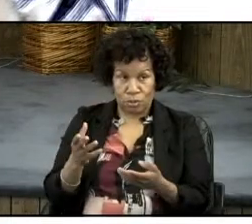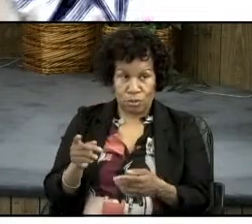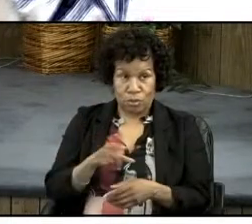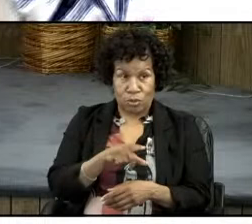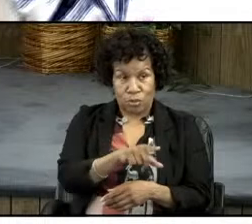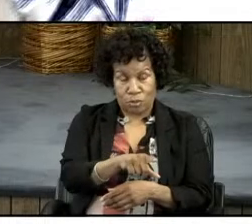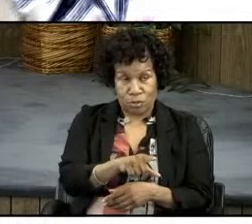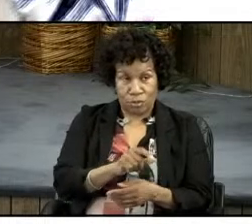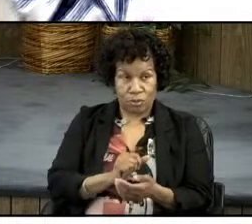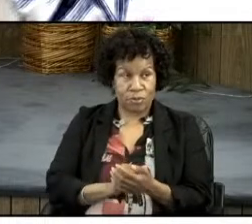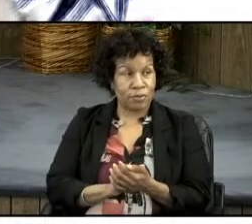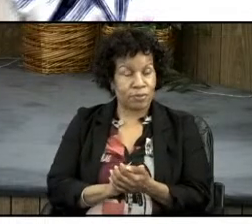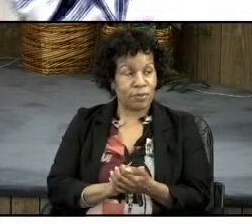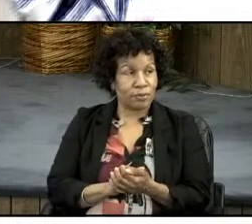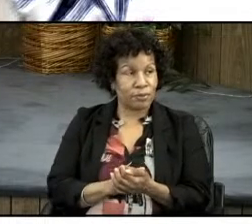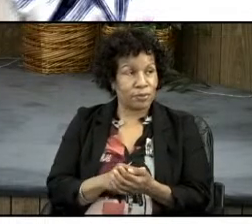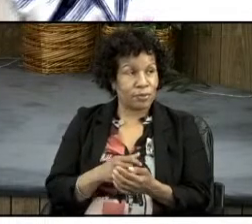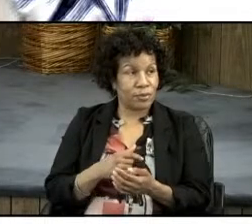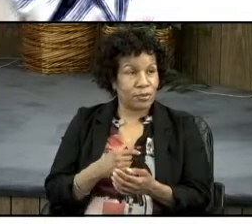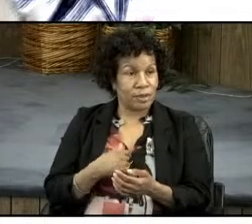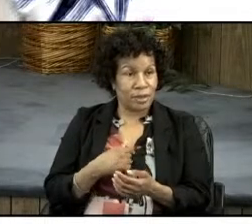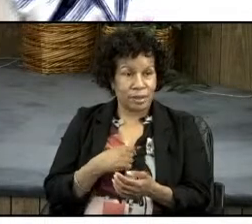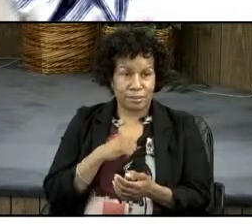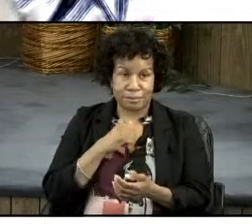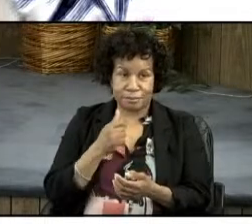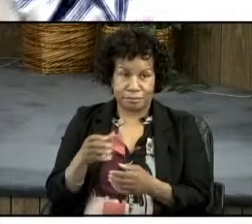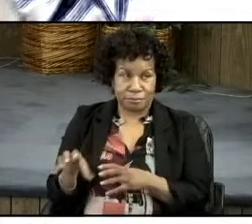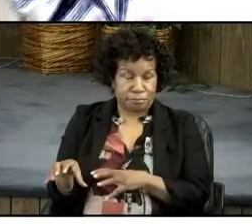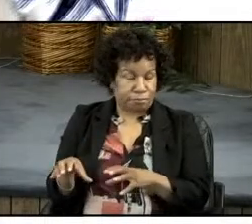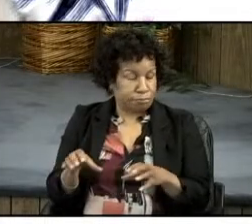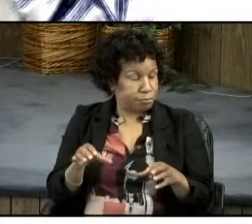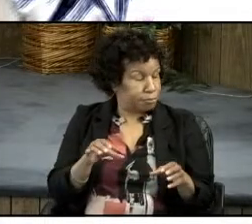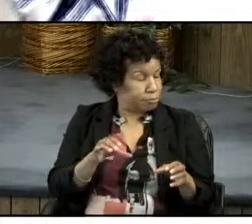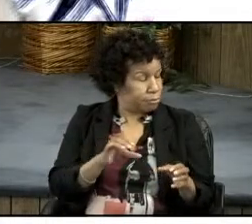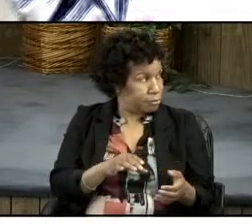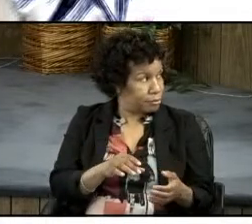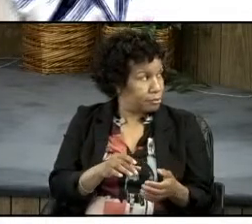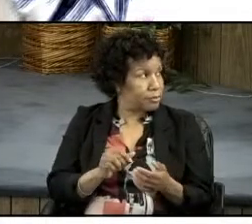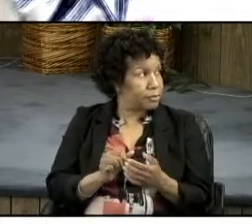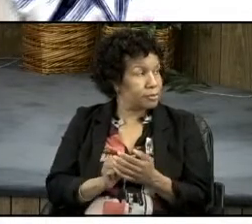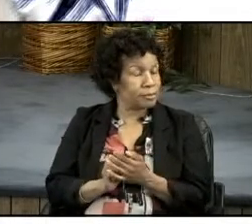happen because I haven't been doing.